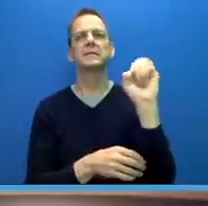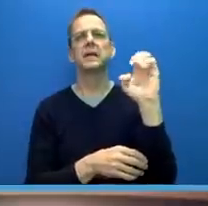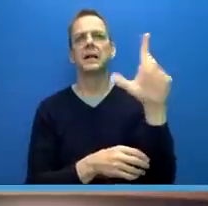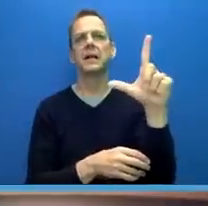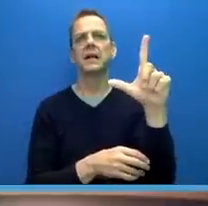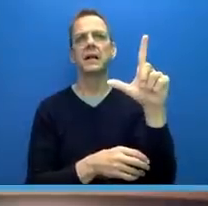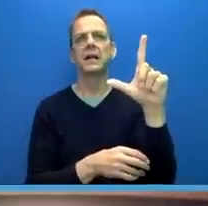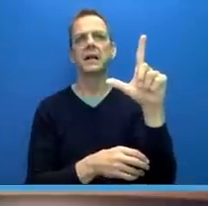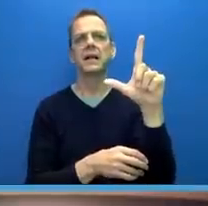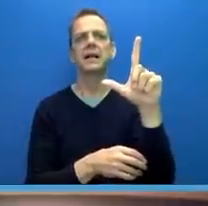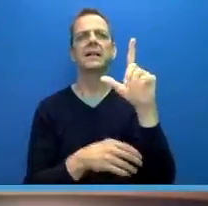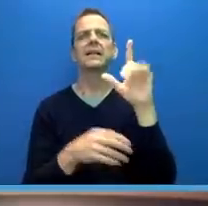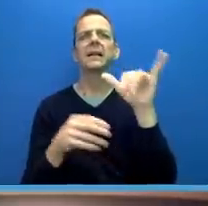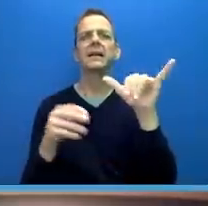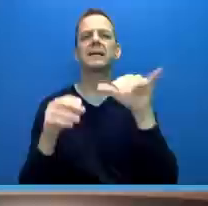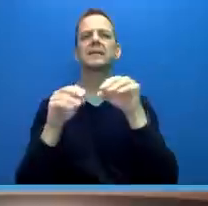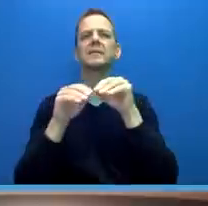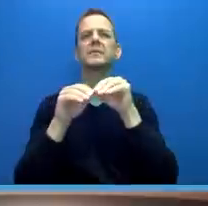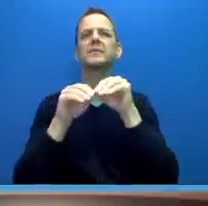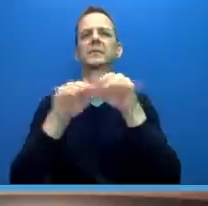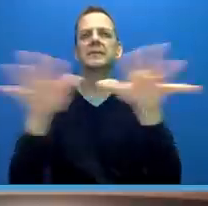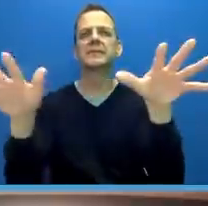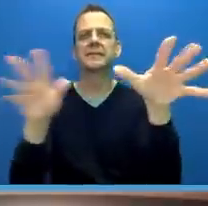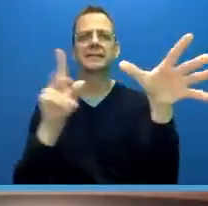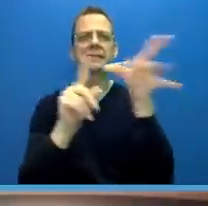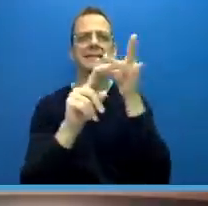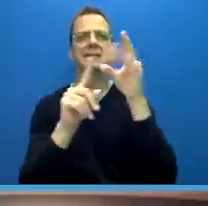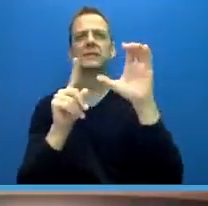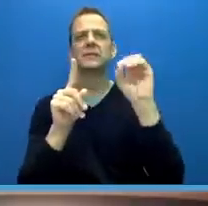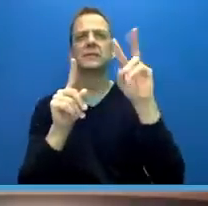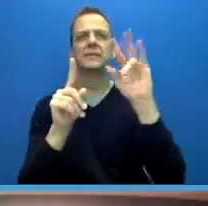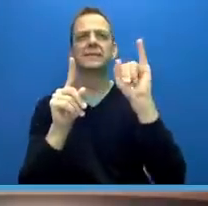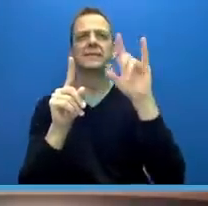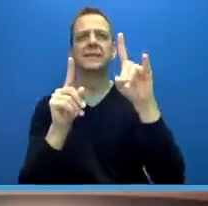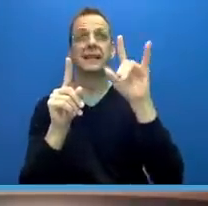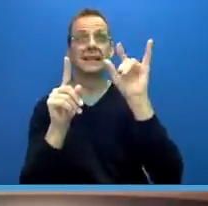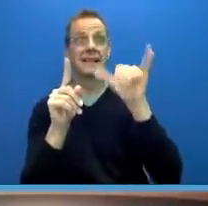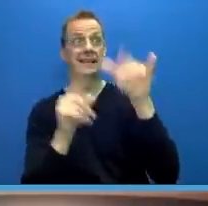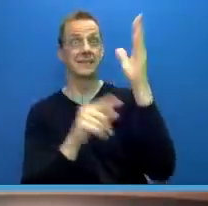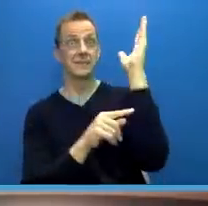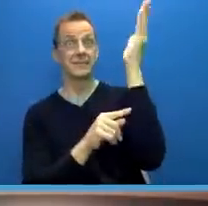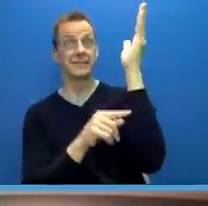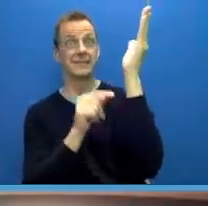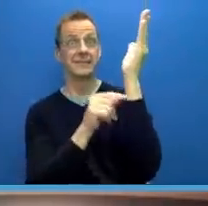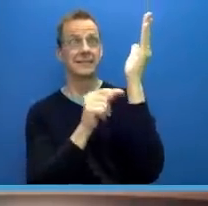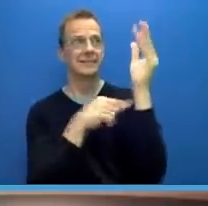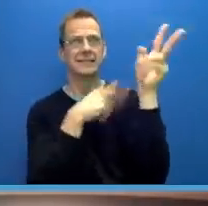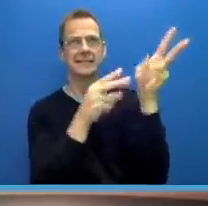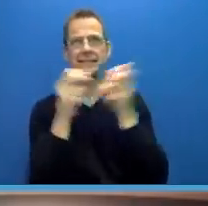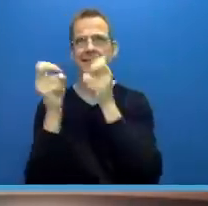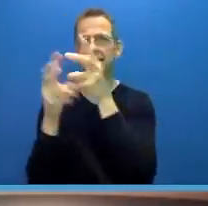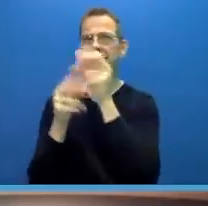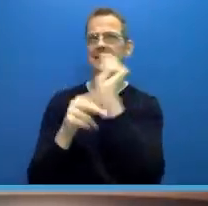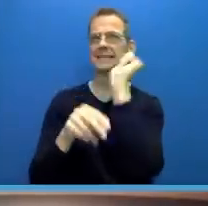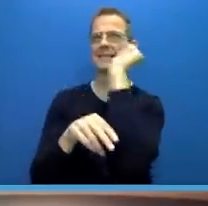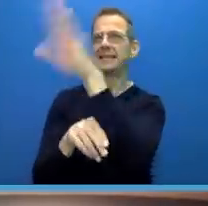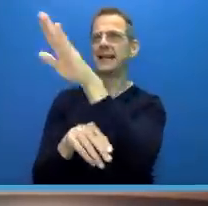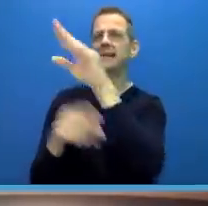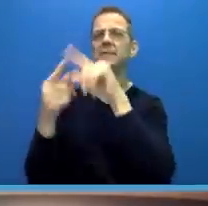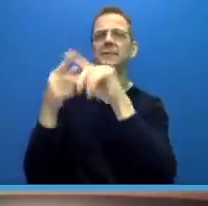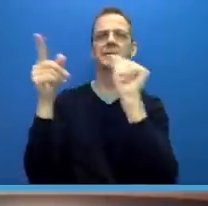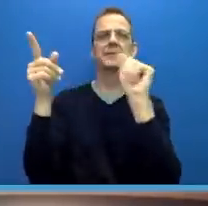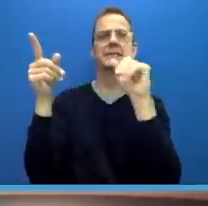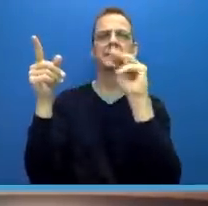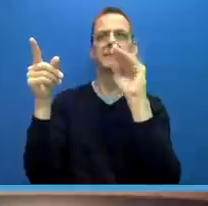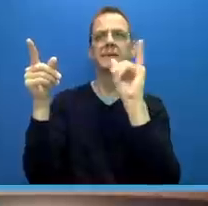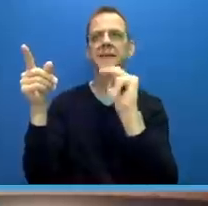that predate COVID-19. So a lot of the responses we see is, you know, we are up to par, but those standards, which many might not